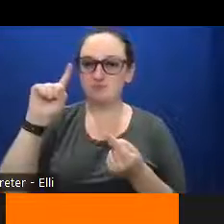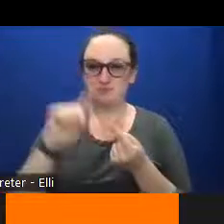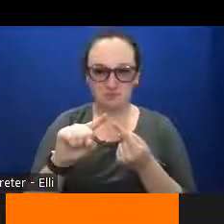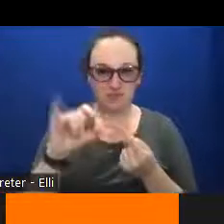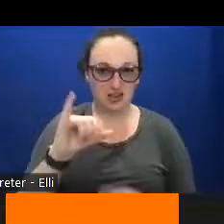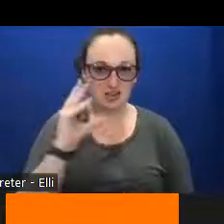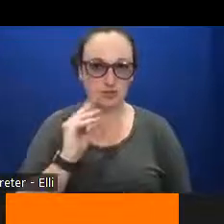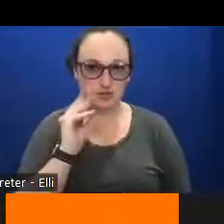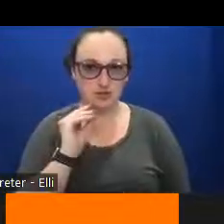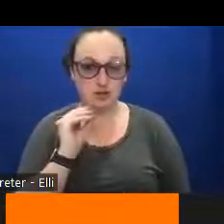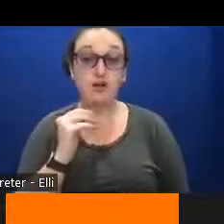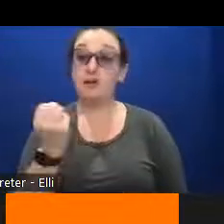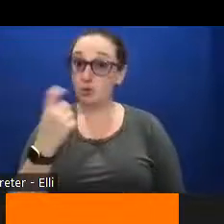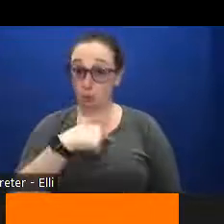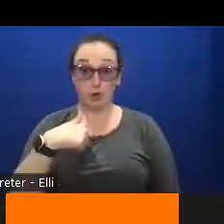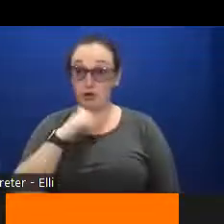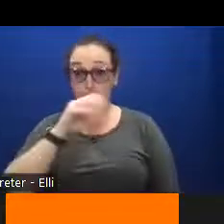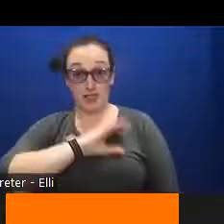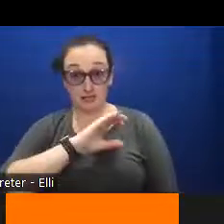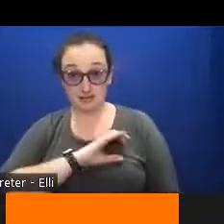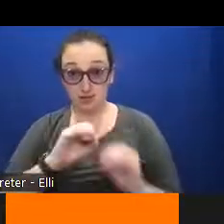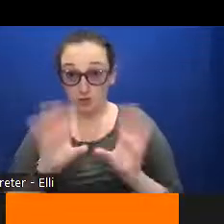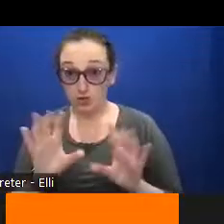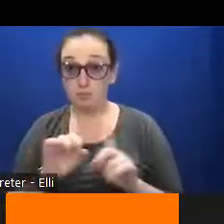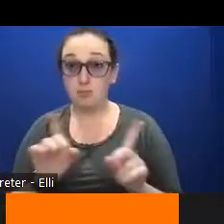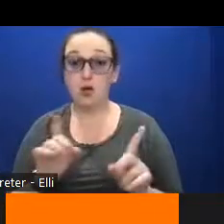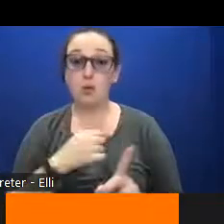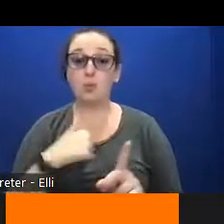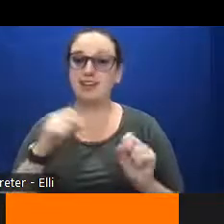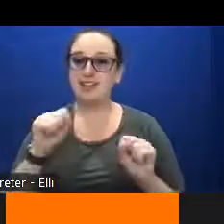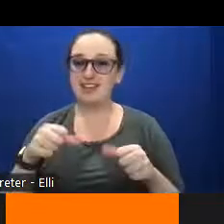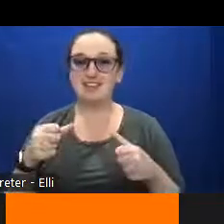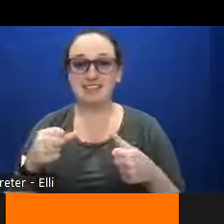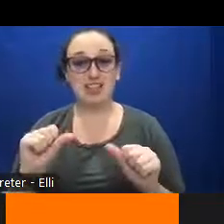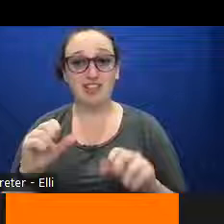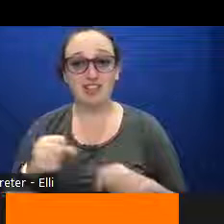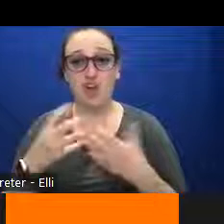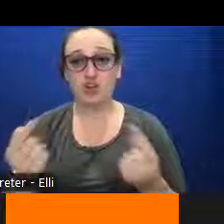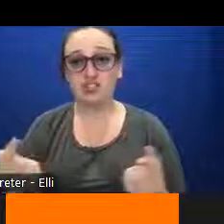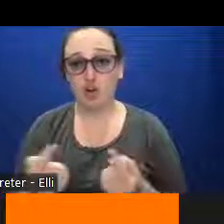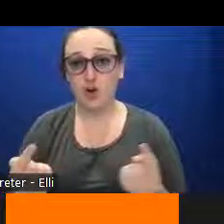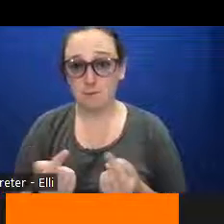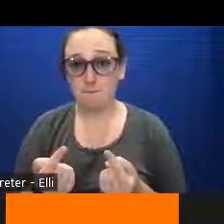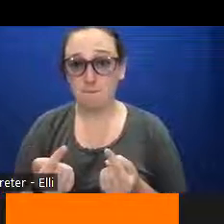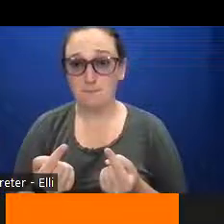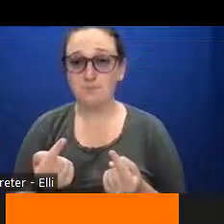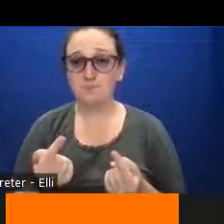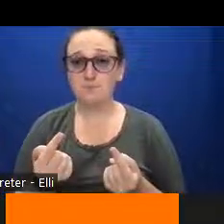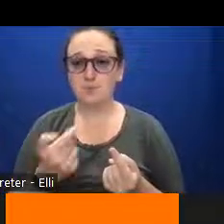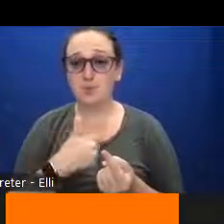we are not law enforcement, we can do harm and we can